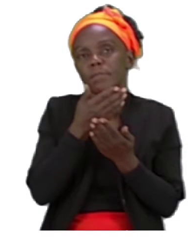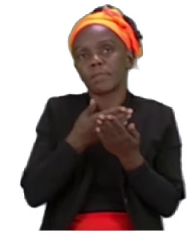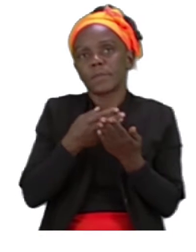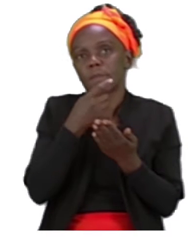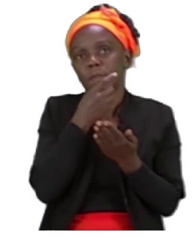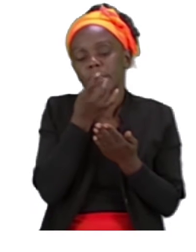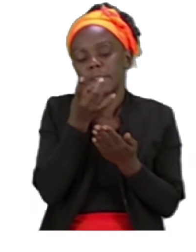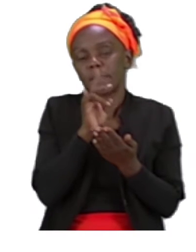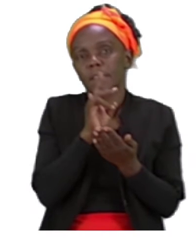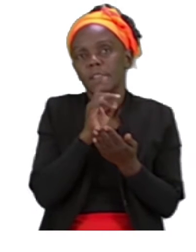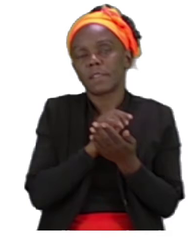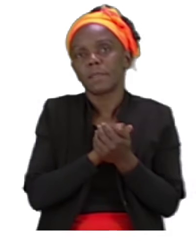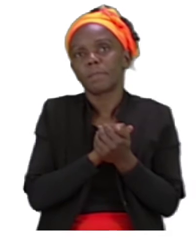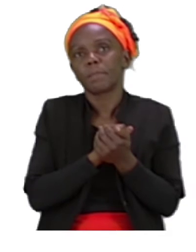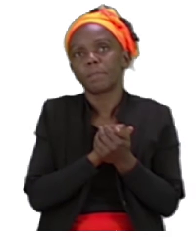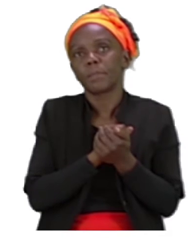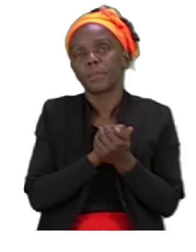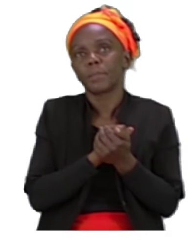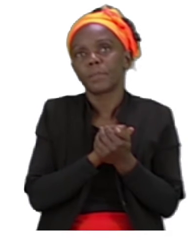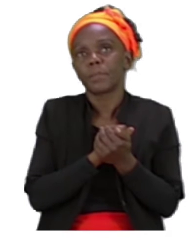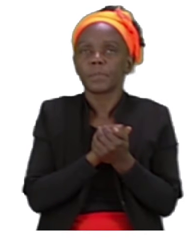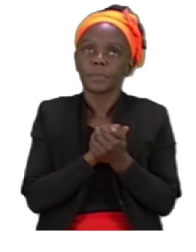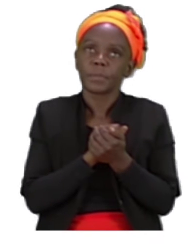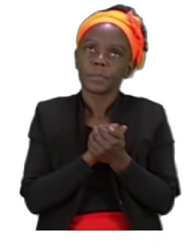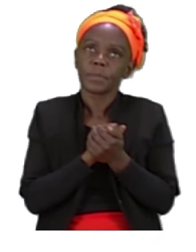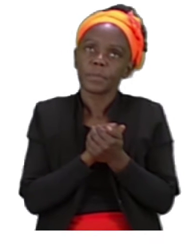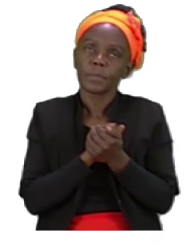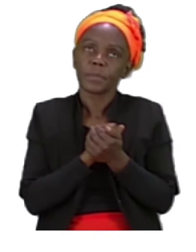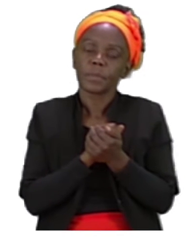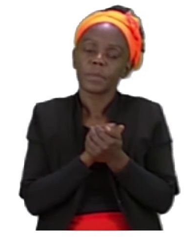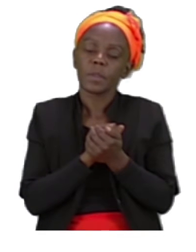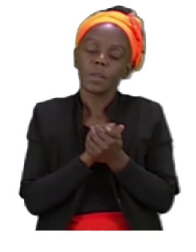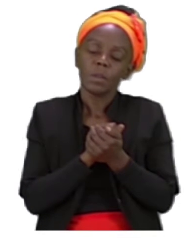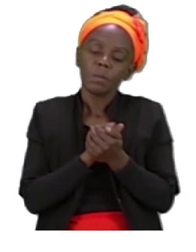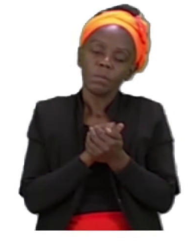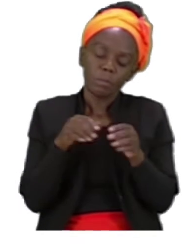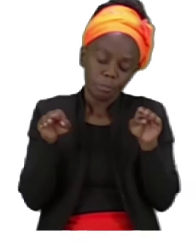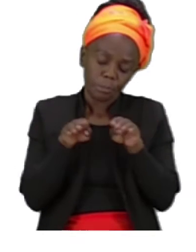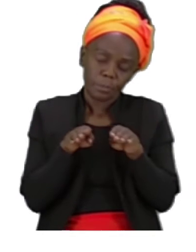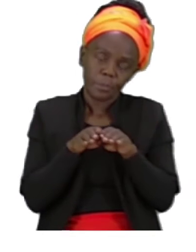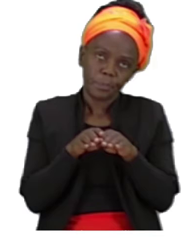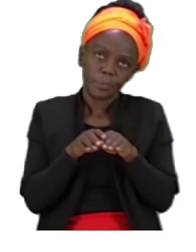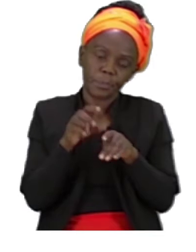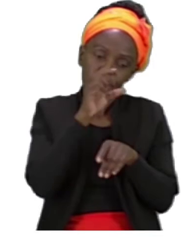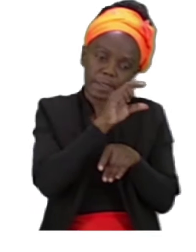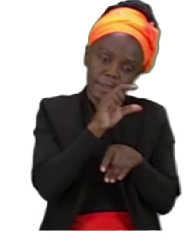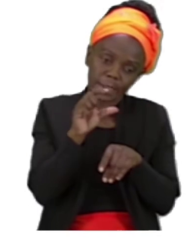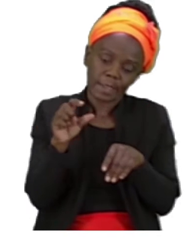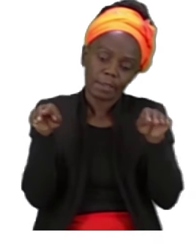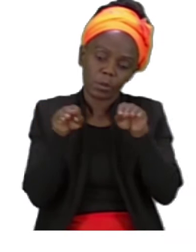7, you can see that we are going to be doing sentence construction. Now, if we're